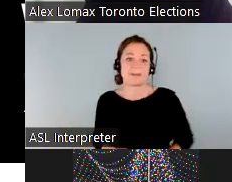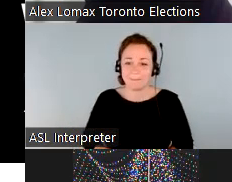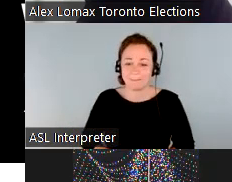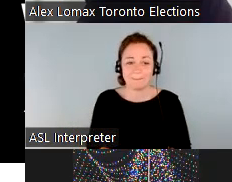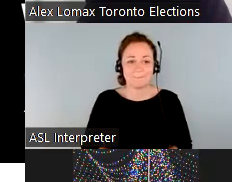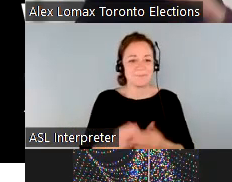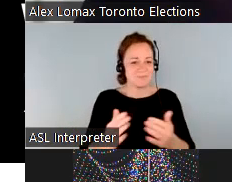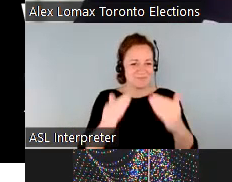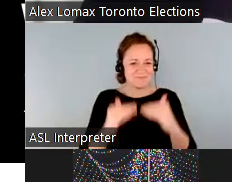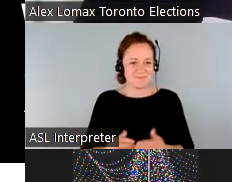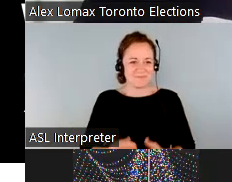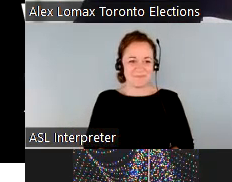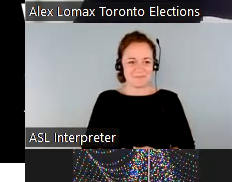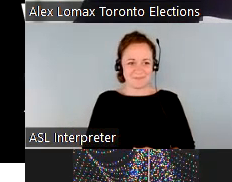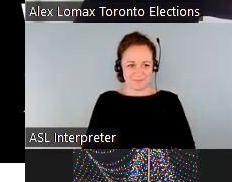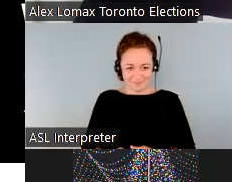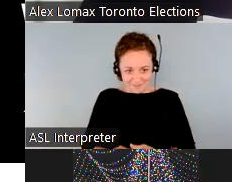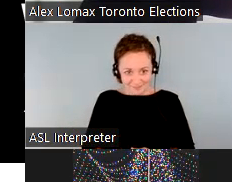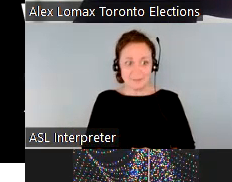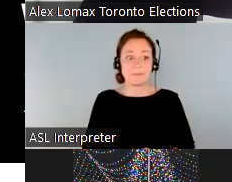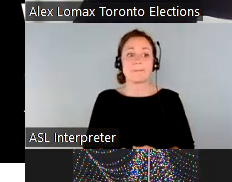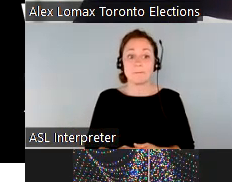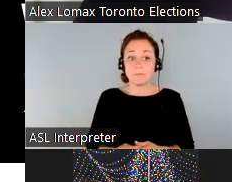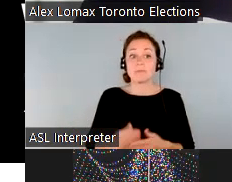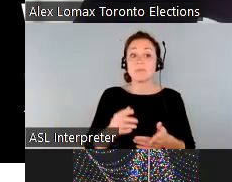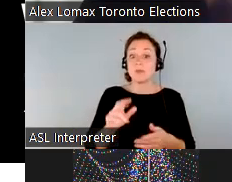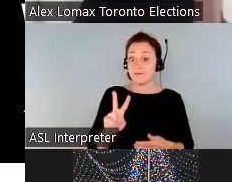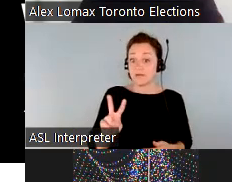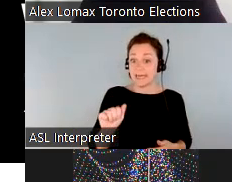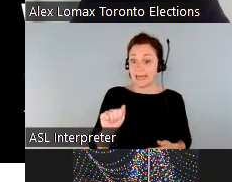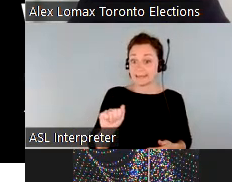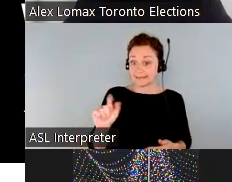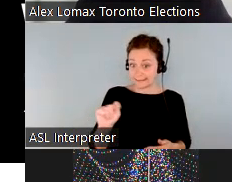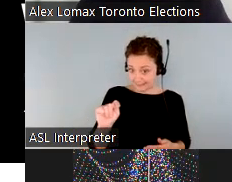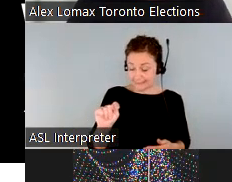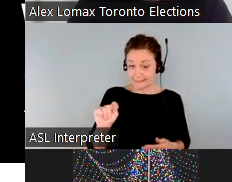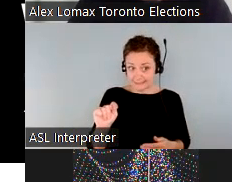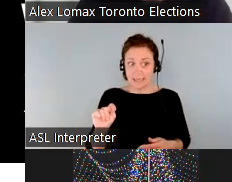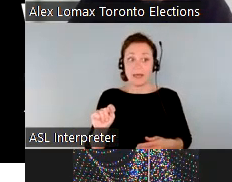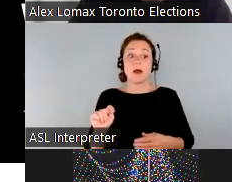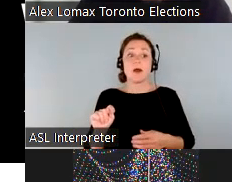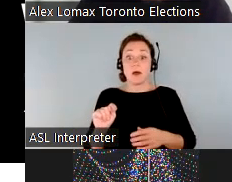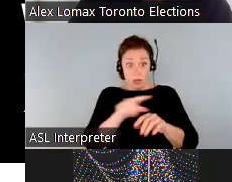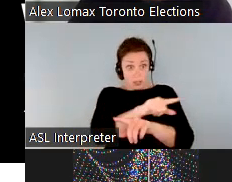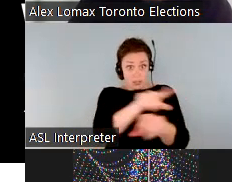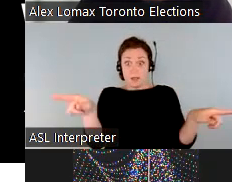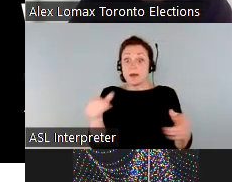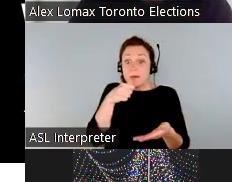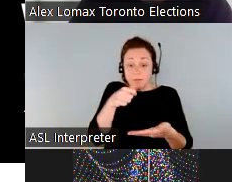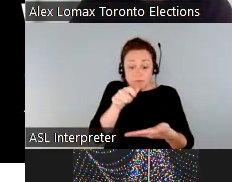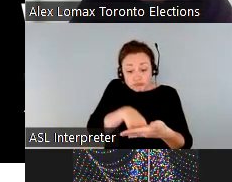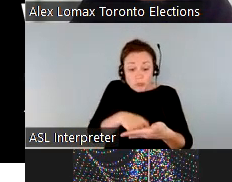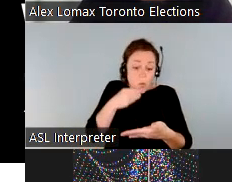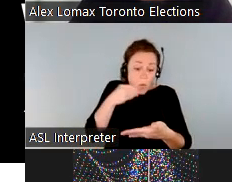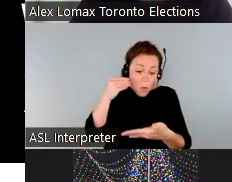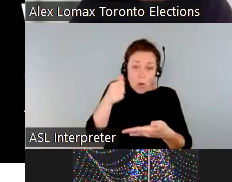please. Additional voting options in the VAT. Mail-in voting will be available this year. So